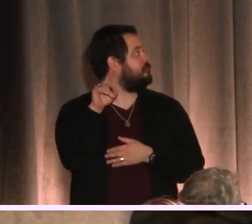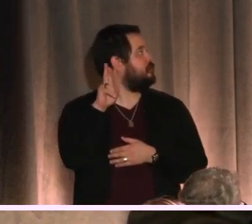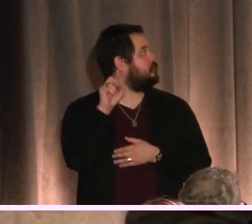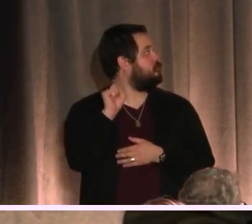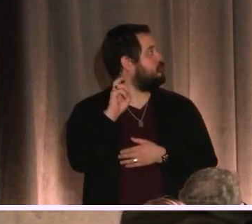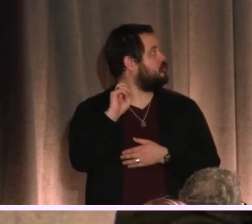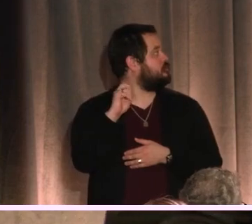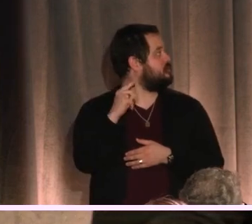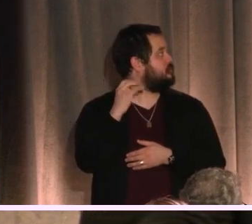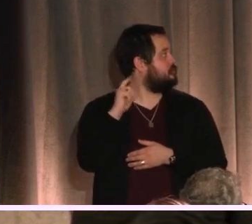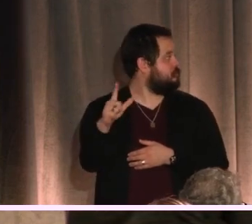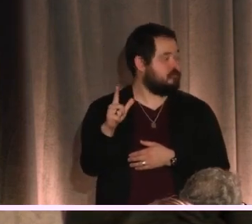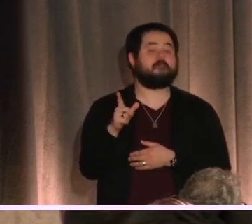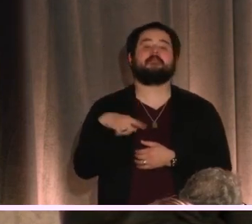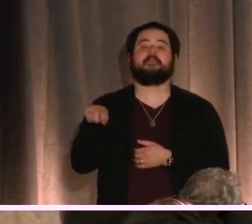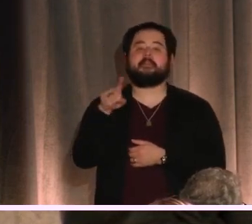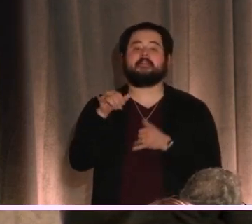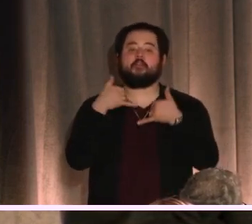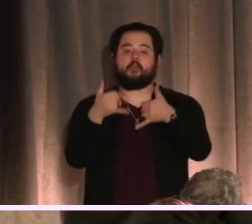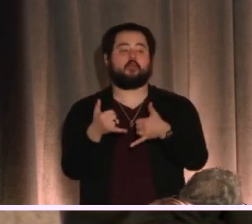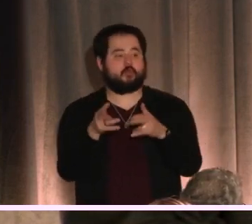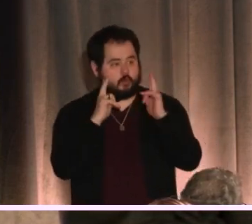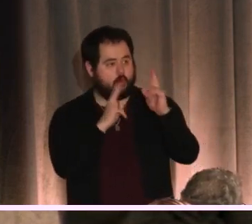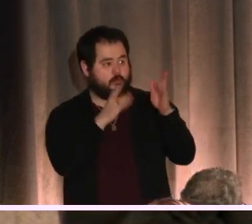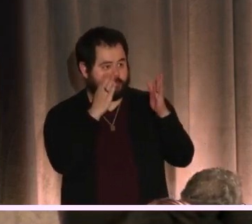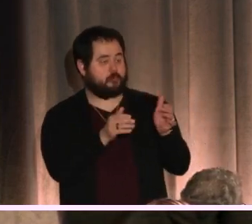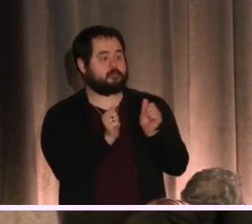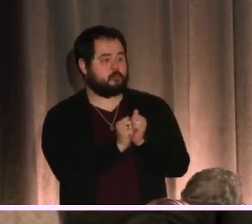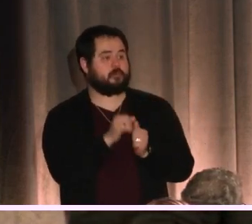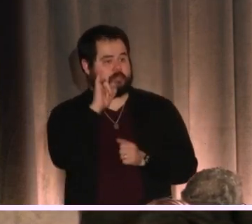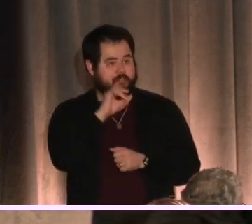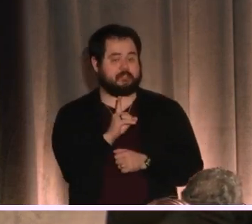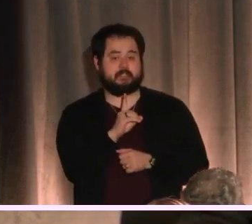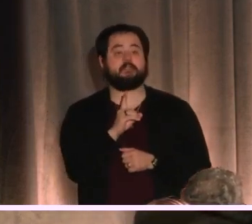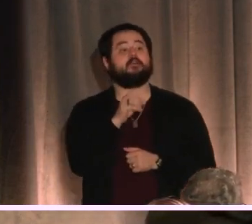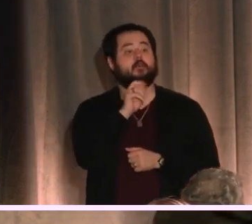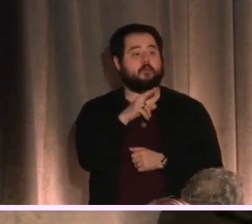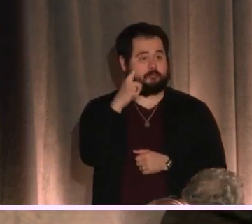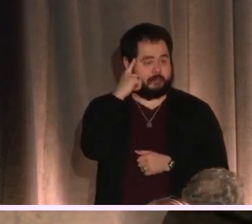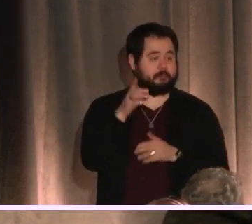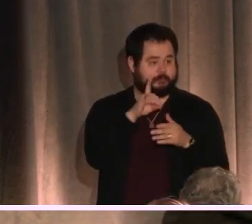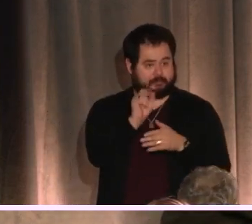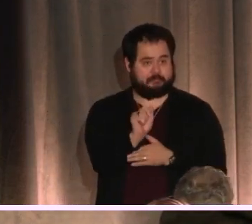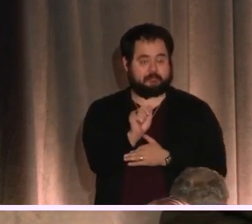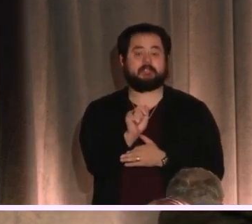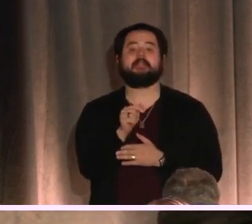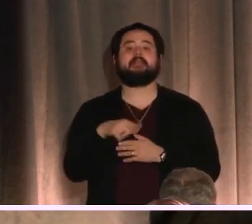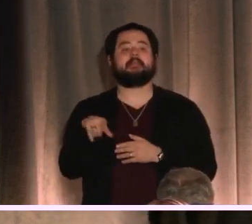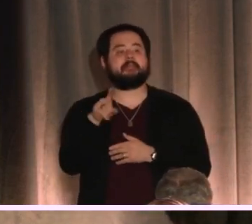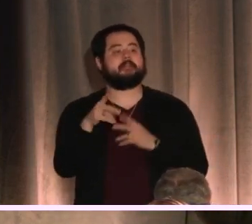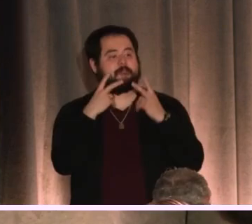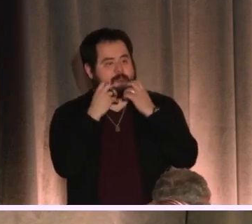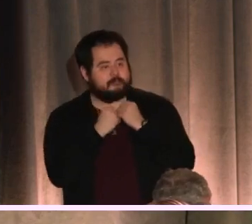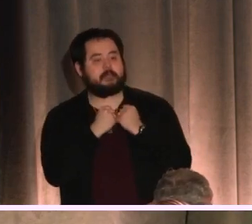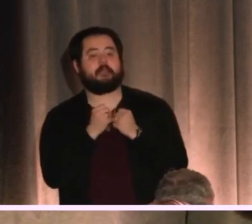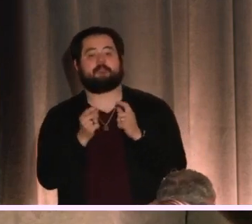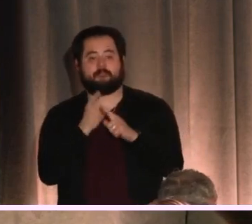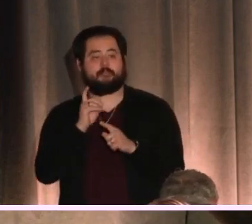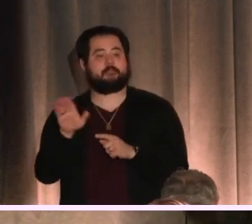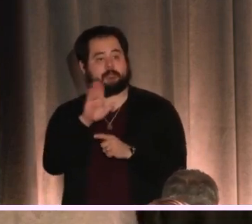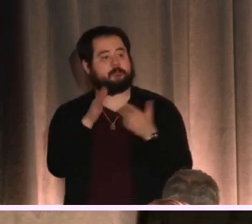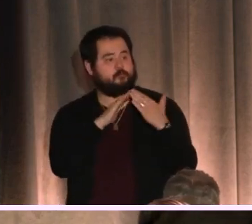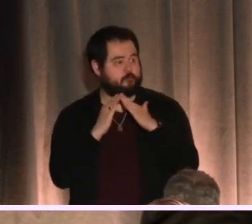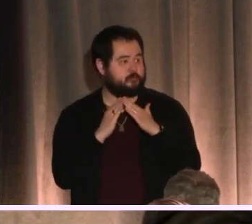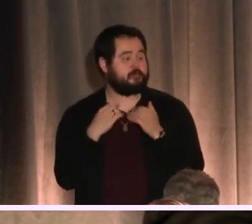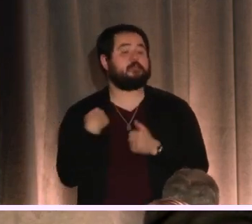community. The award honors someone with an intellectual or developmental disability who values and is valued by his or her community. We proudly